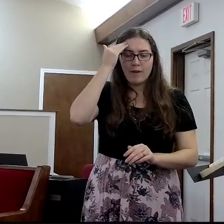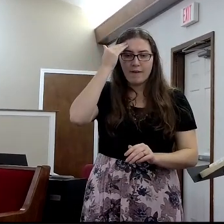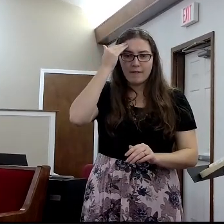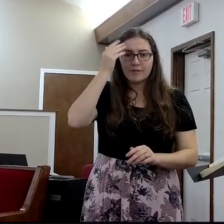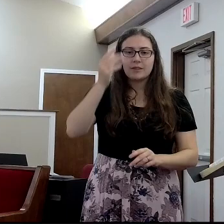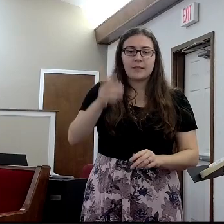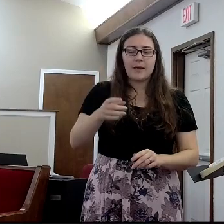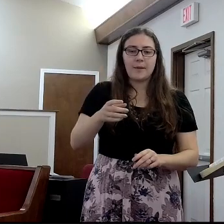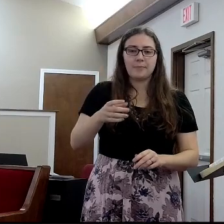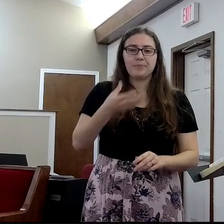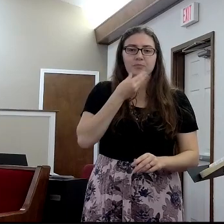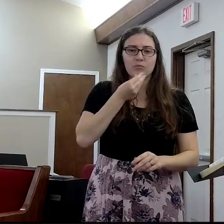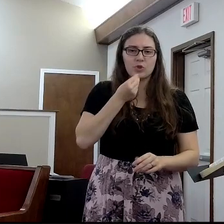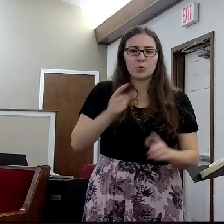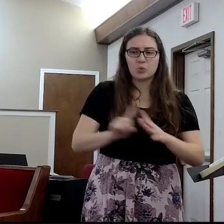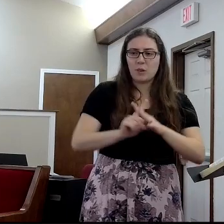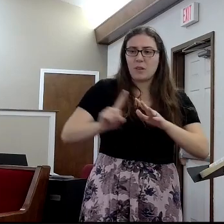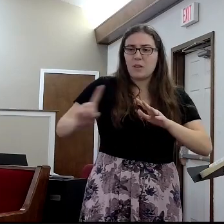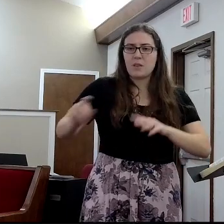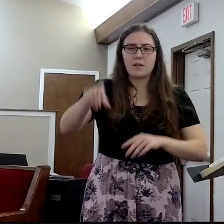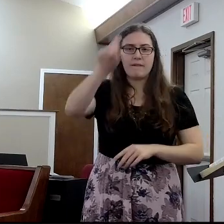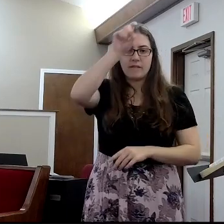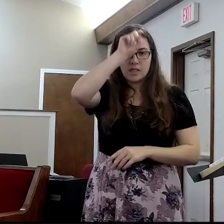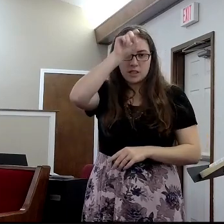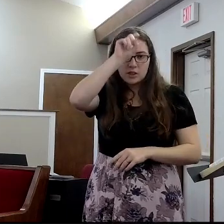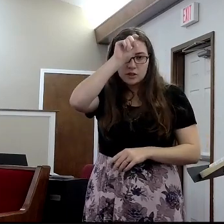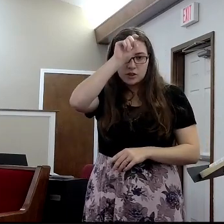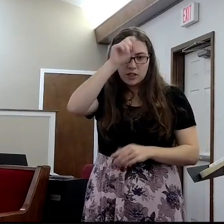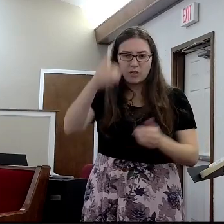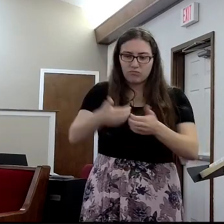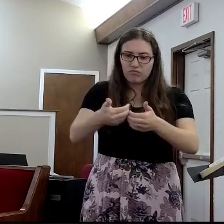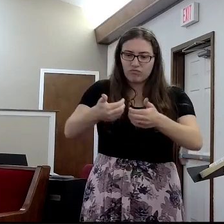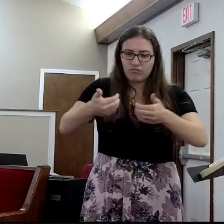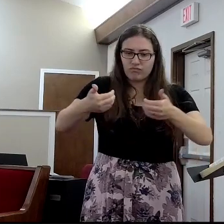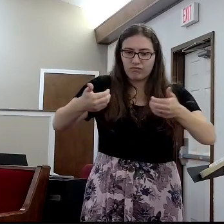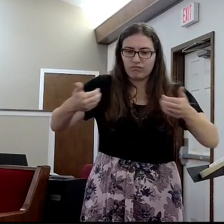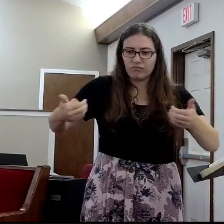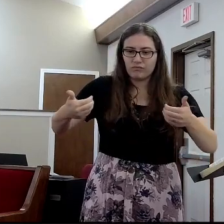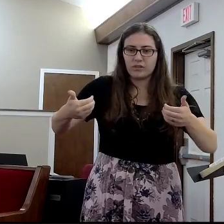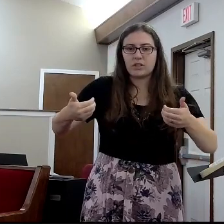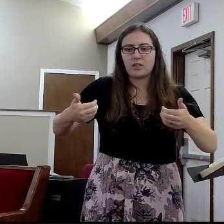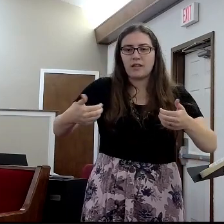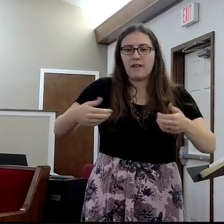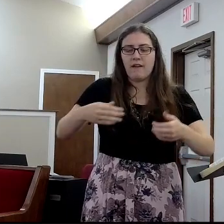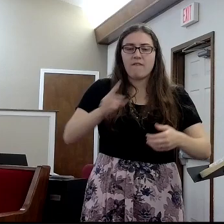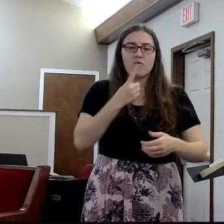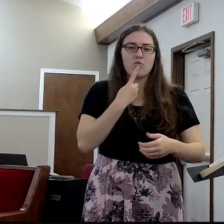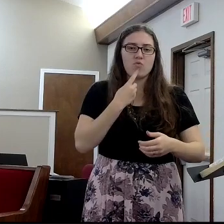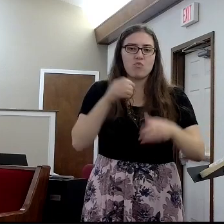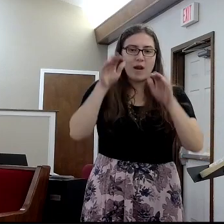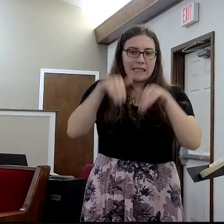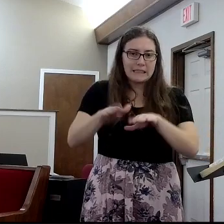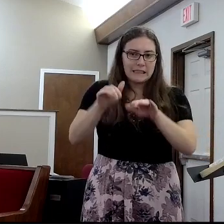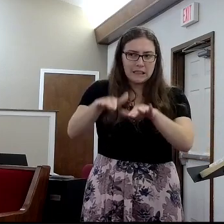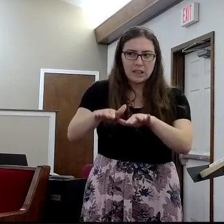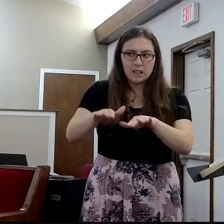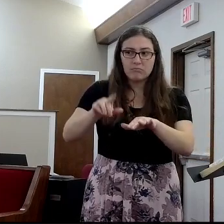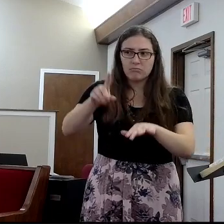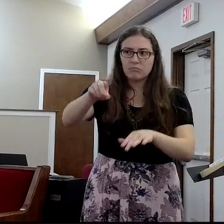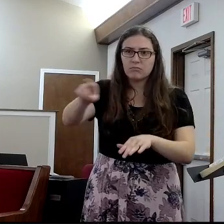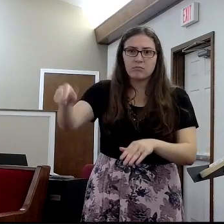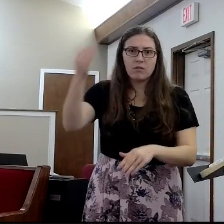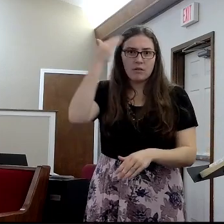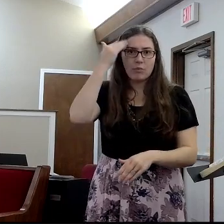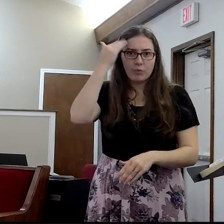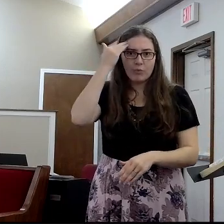had heard of the Exodus, you know, the parting of the Red Sea, and so they were very much aware. So think of that. They know who God